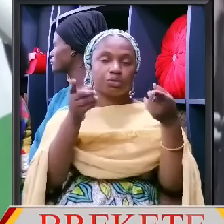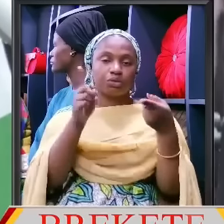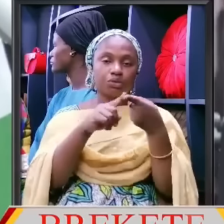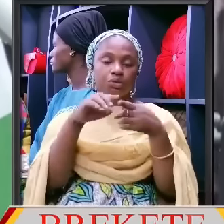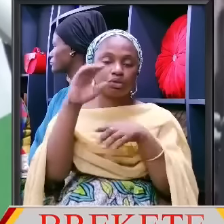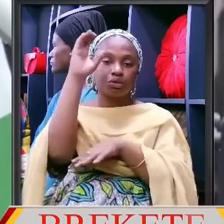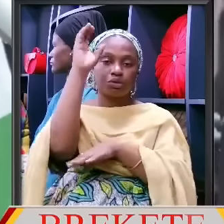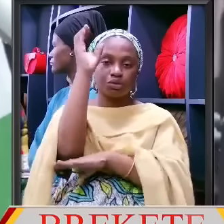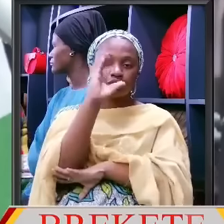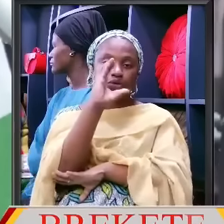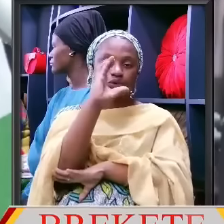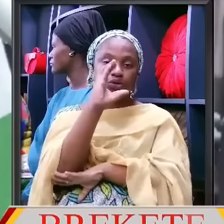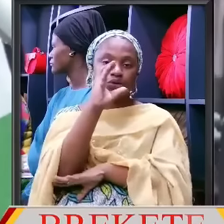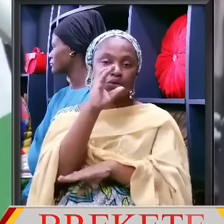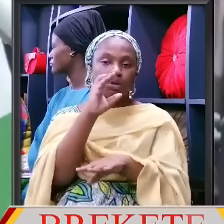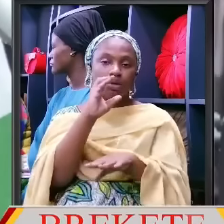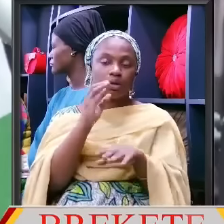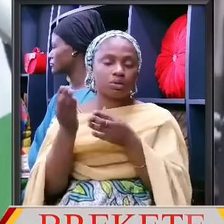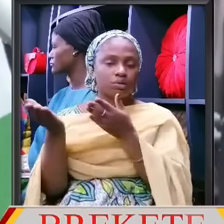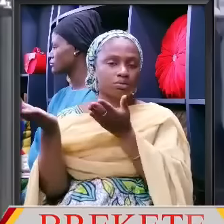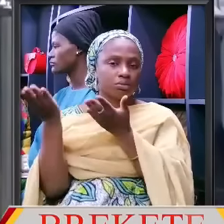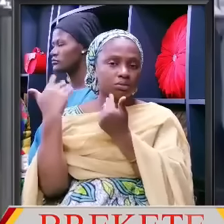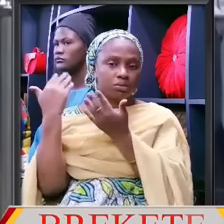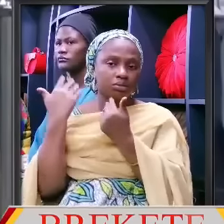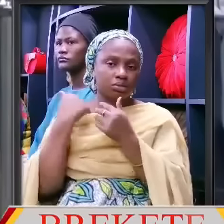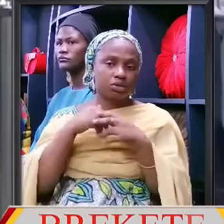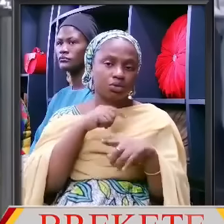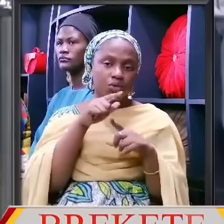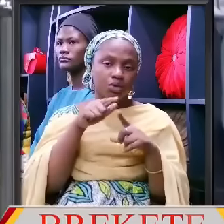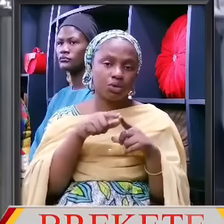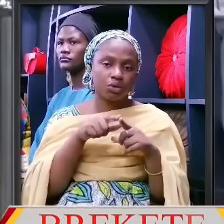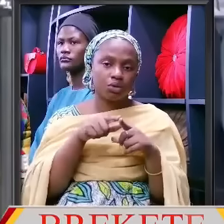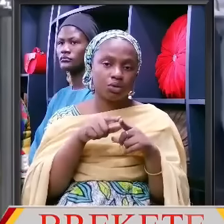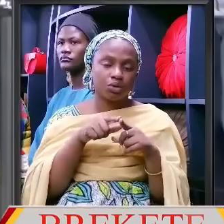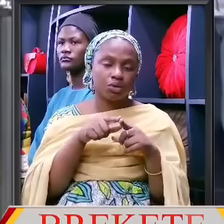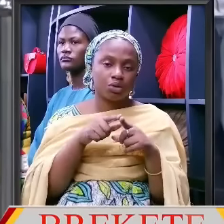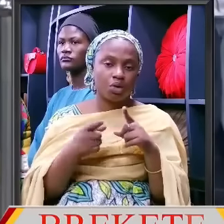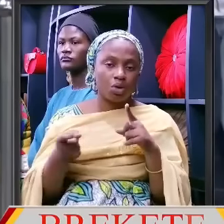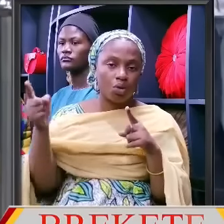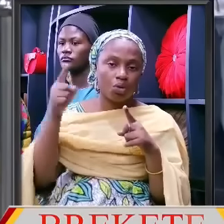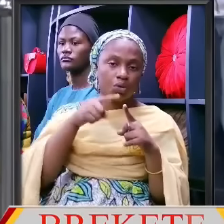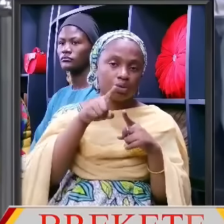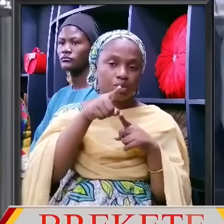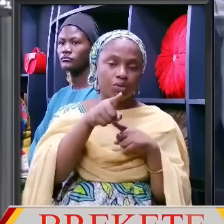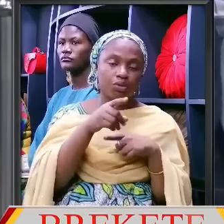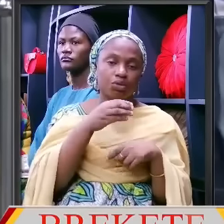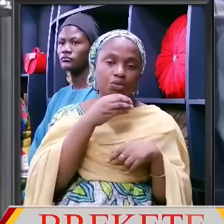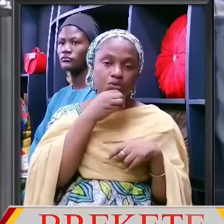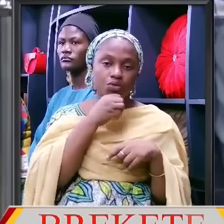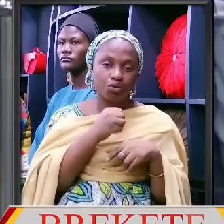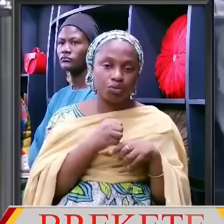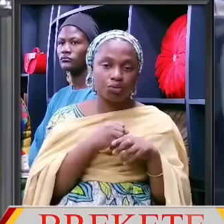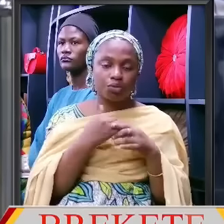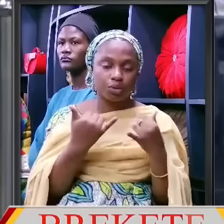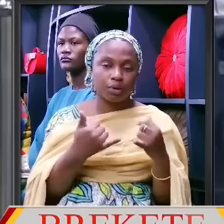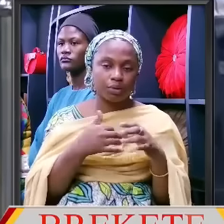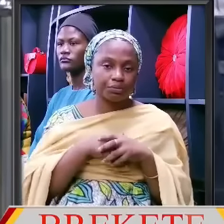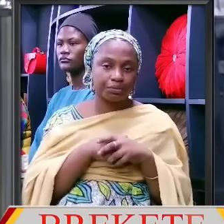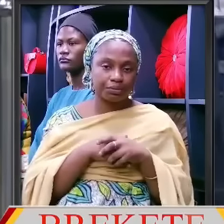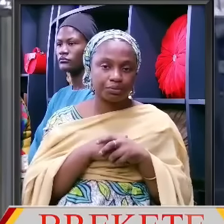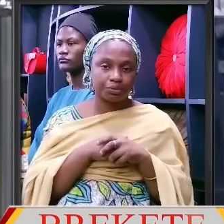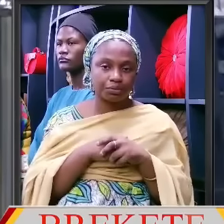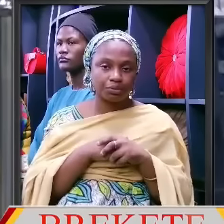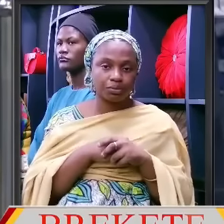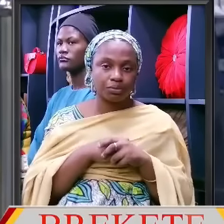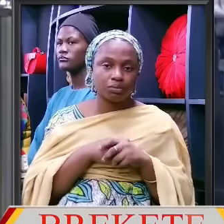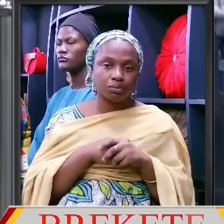story. So I live in Japan. Then year 2011, I